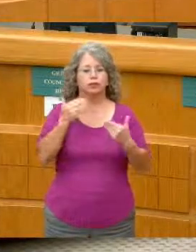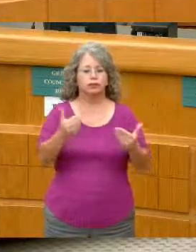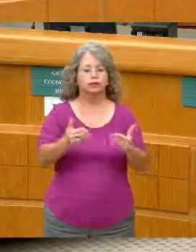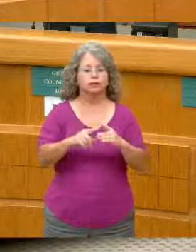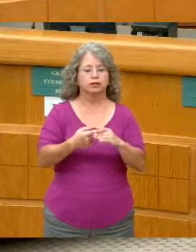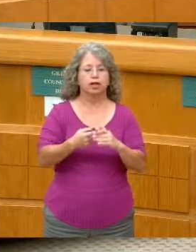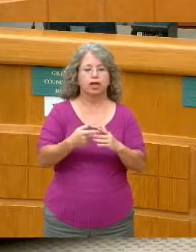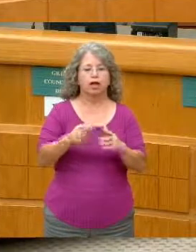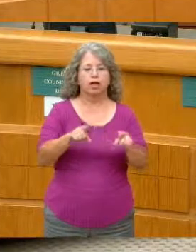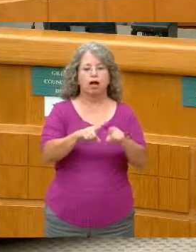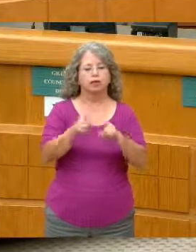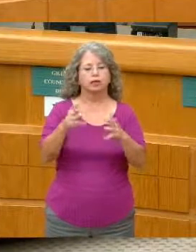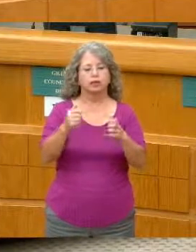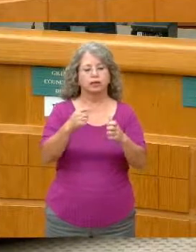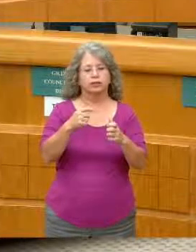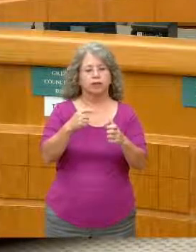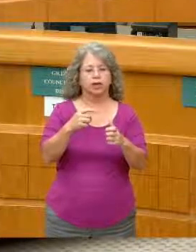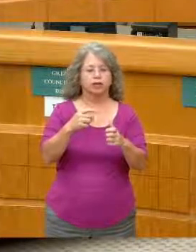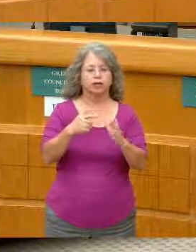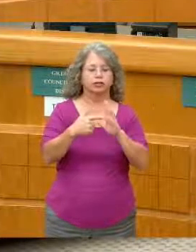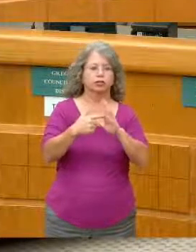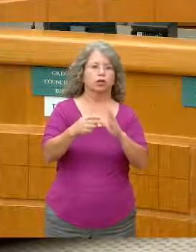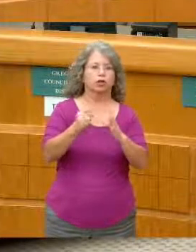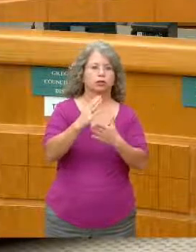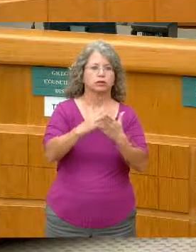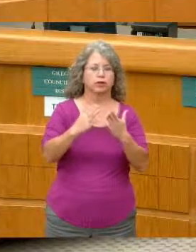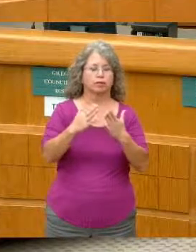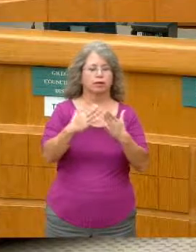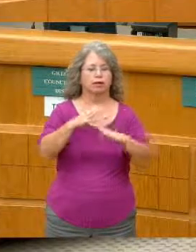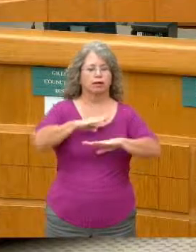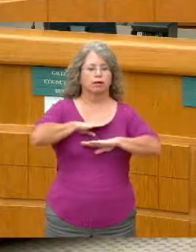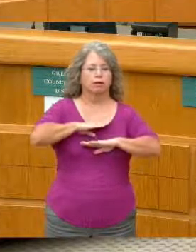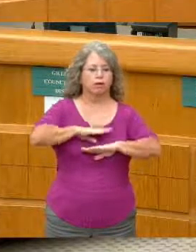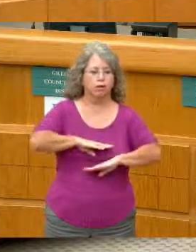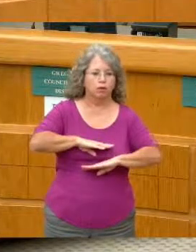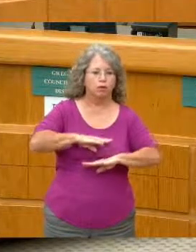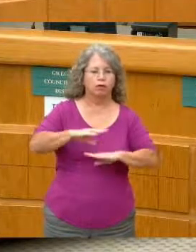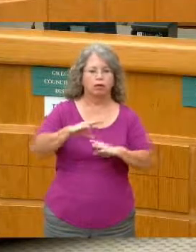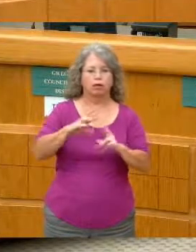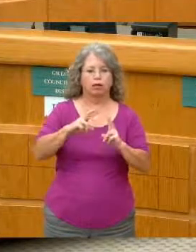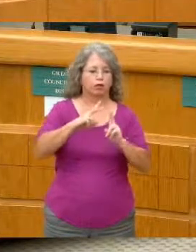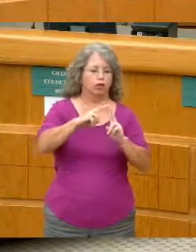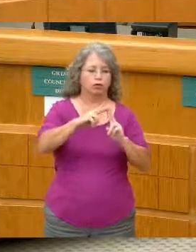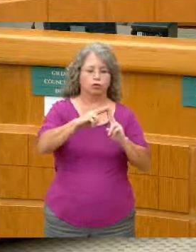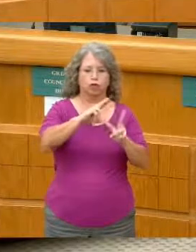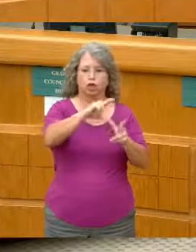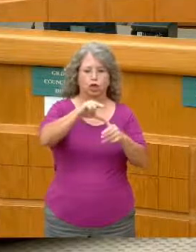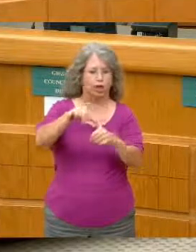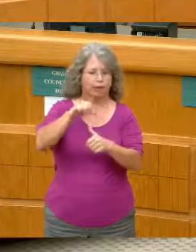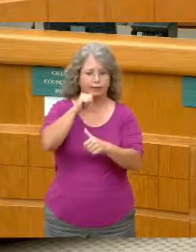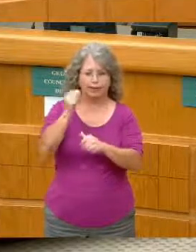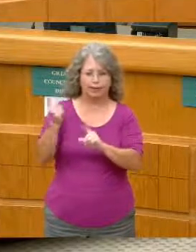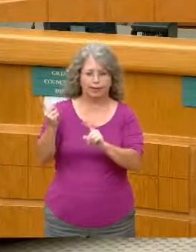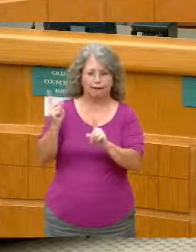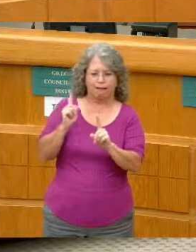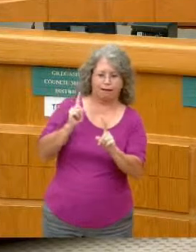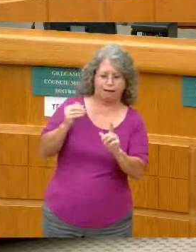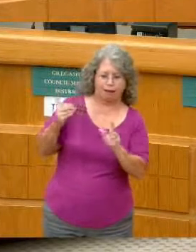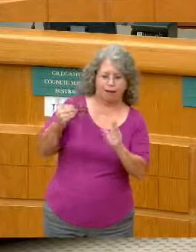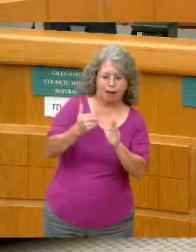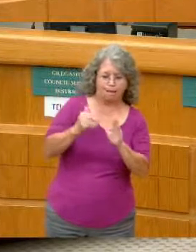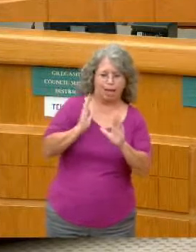a sigh of relief and some thanks that the hurricane didn't come our way, either Laura or